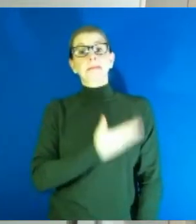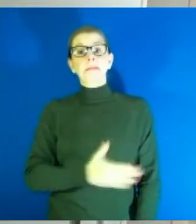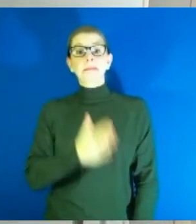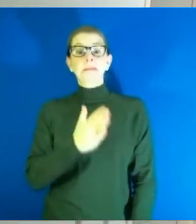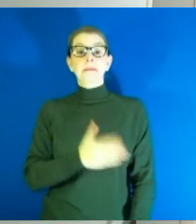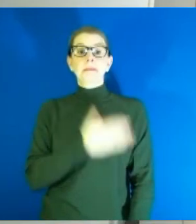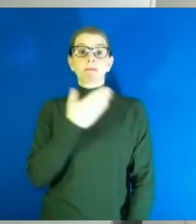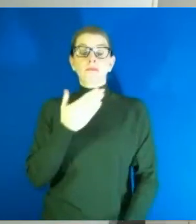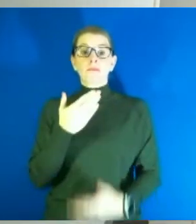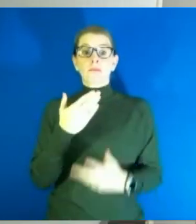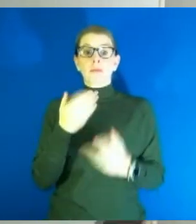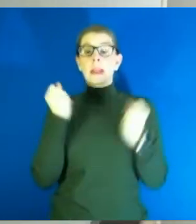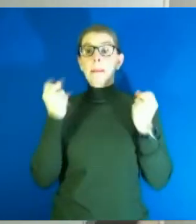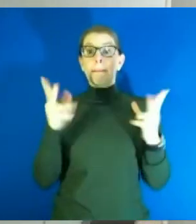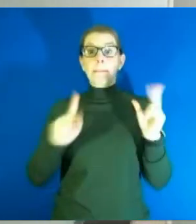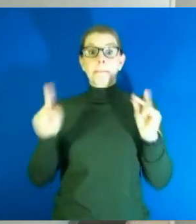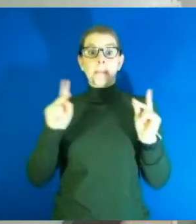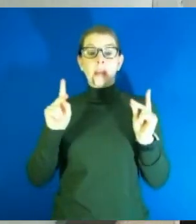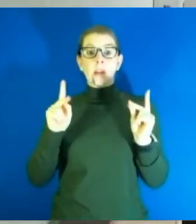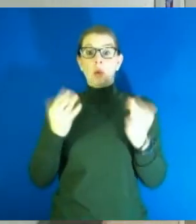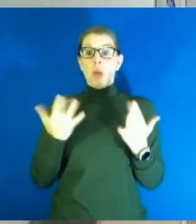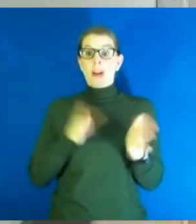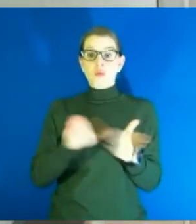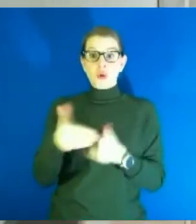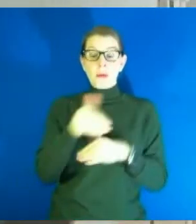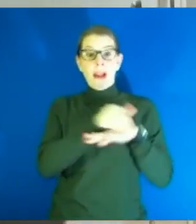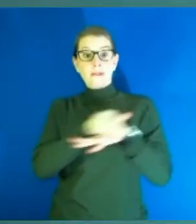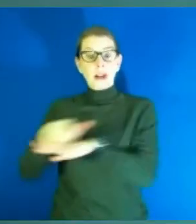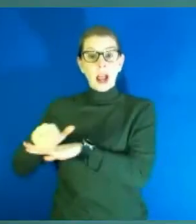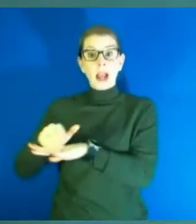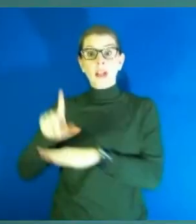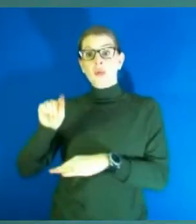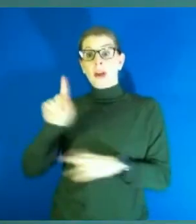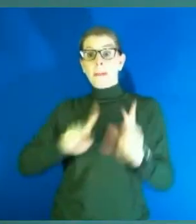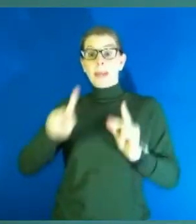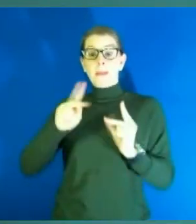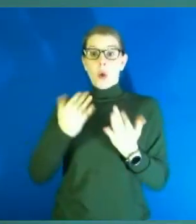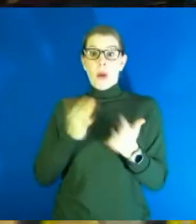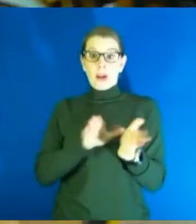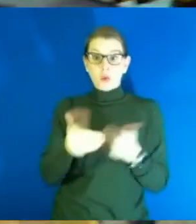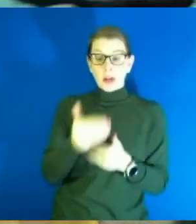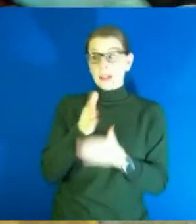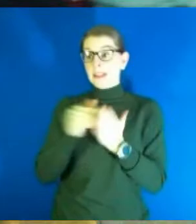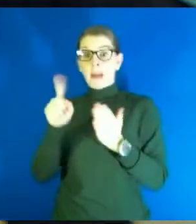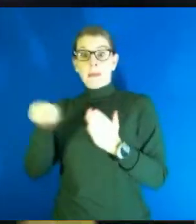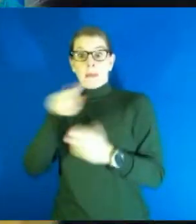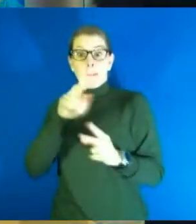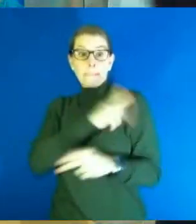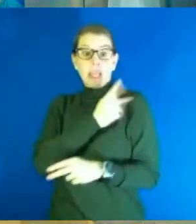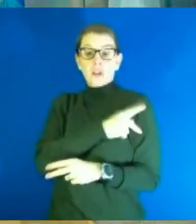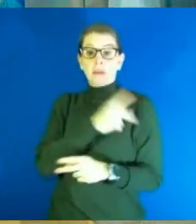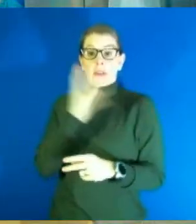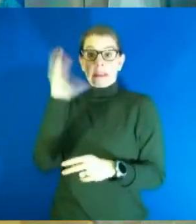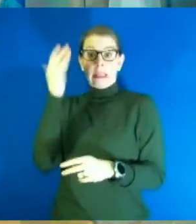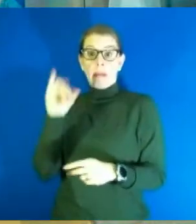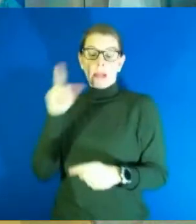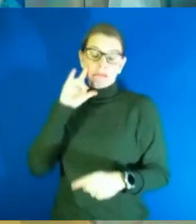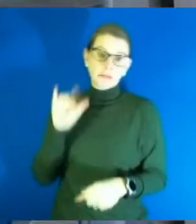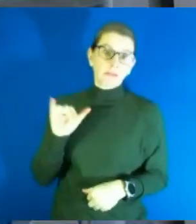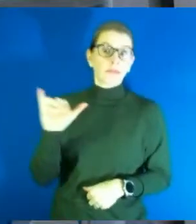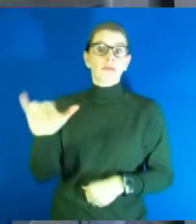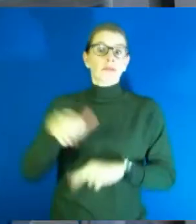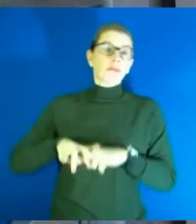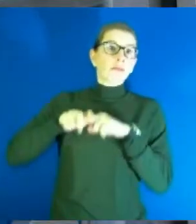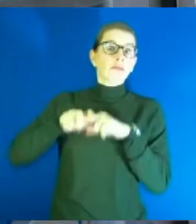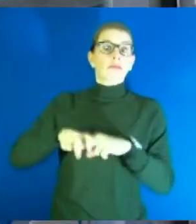There's been tons of people in the waiting room every single night. There's about 20 people in the waiting room. And for some of those patients, it can seem like an eternity to get the care they